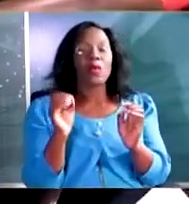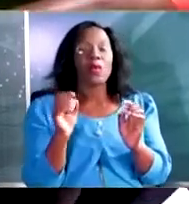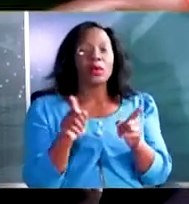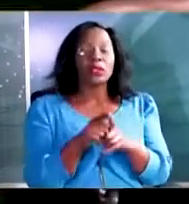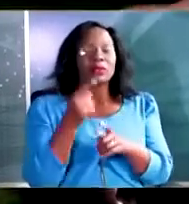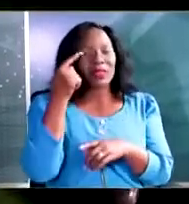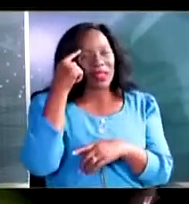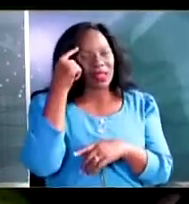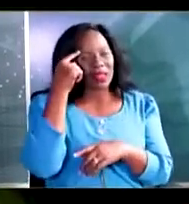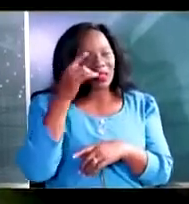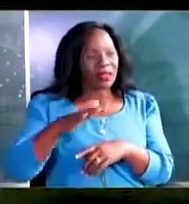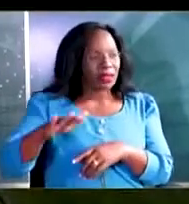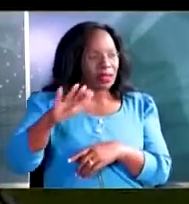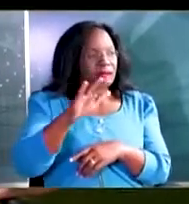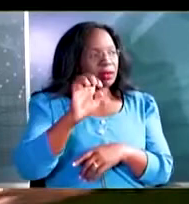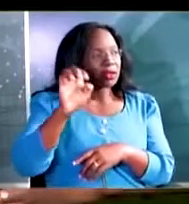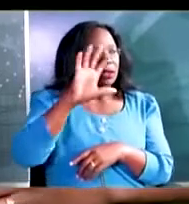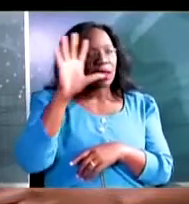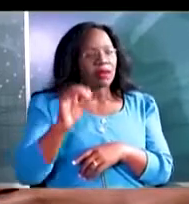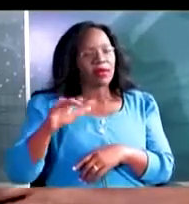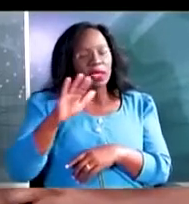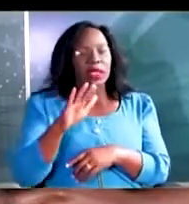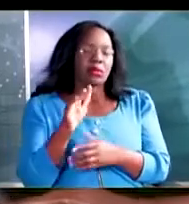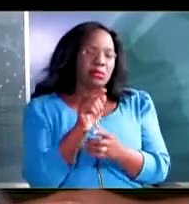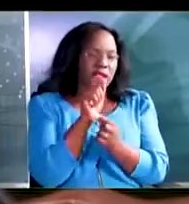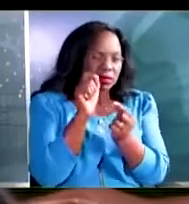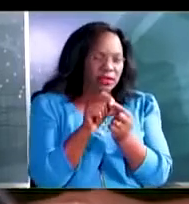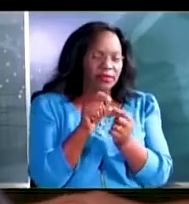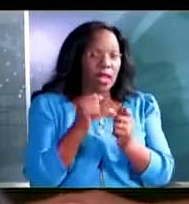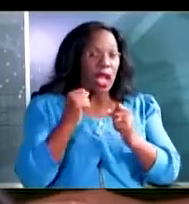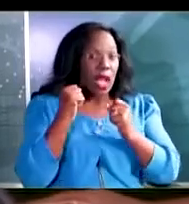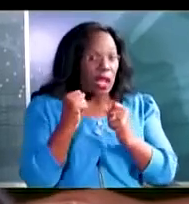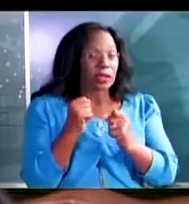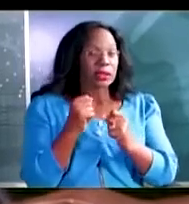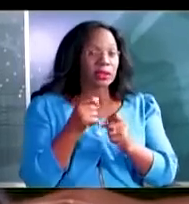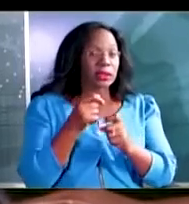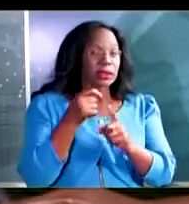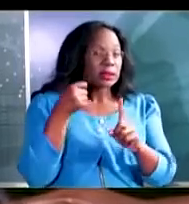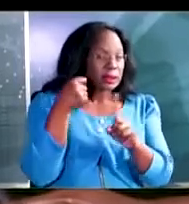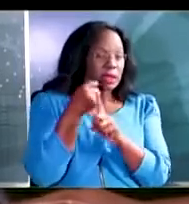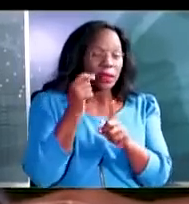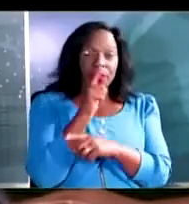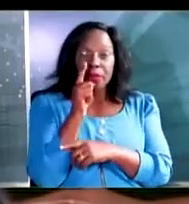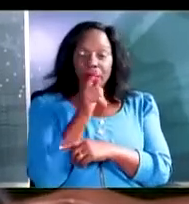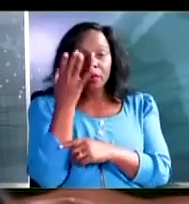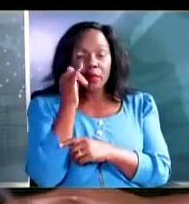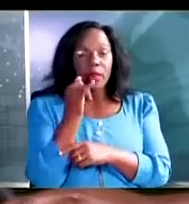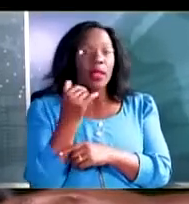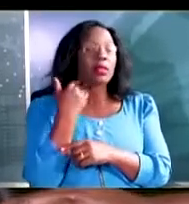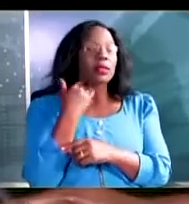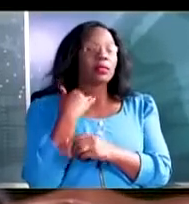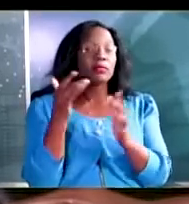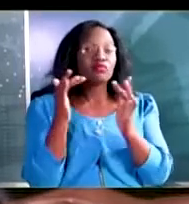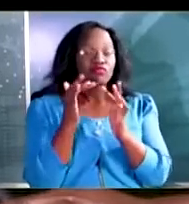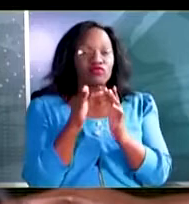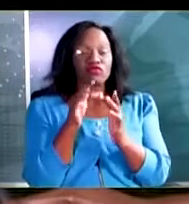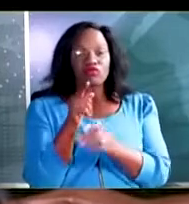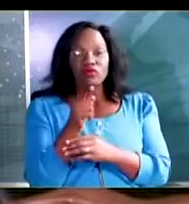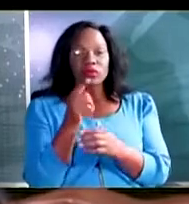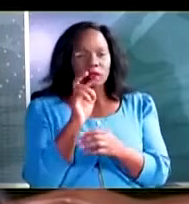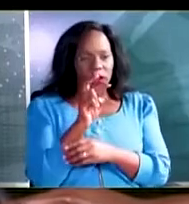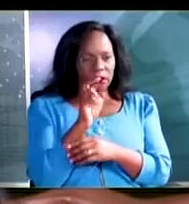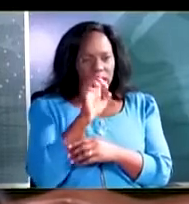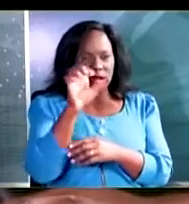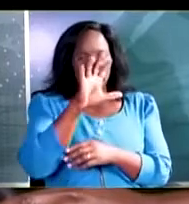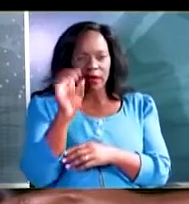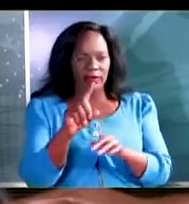I think the region, the East African region, has been particularly hard hit. A lot of cyber threat actors are looking at East Africa